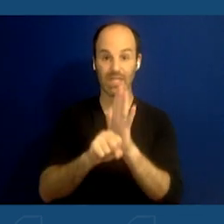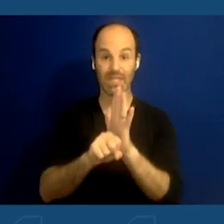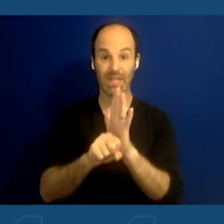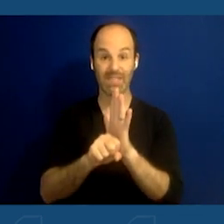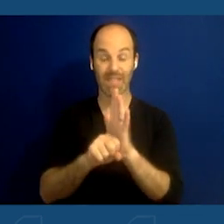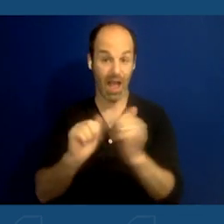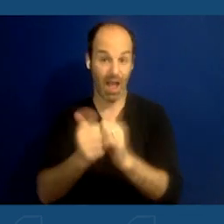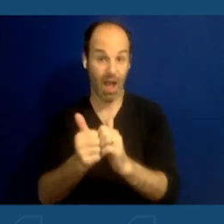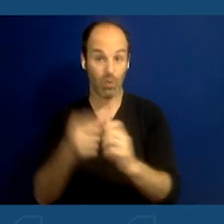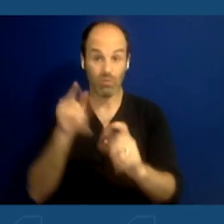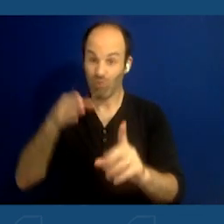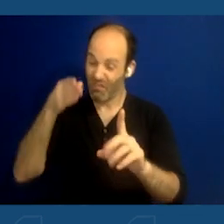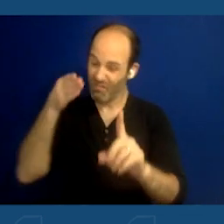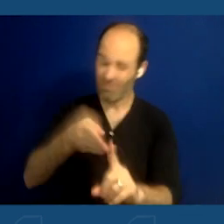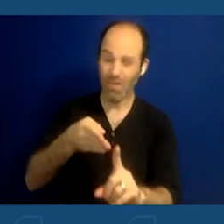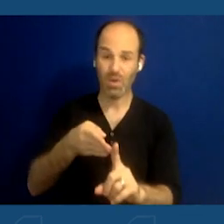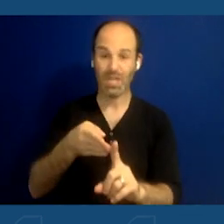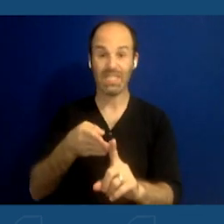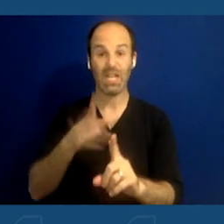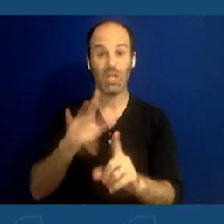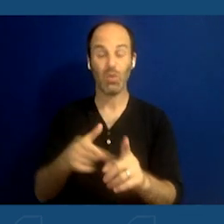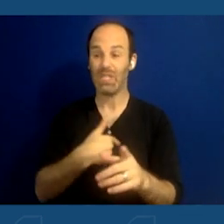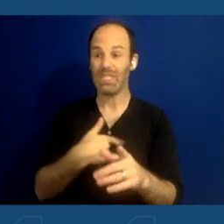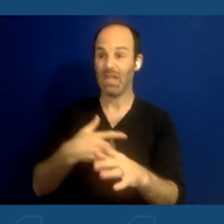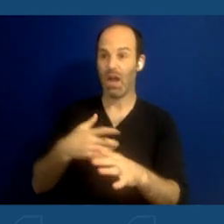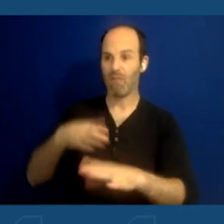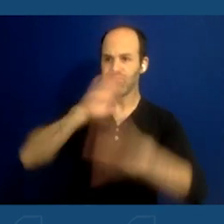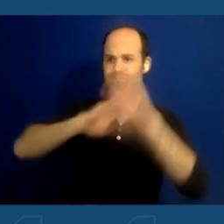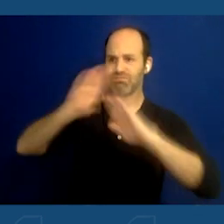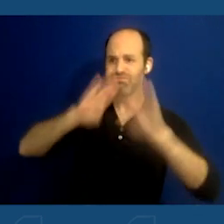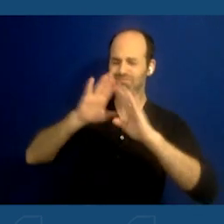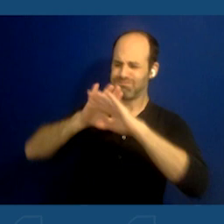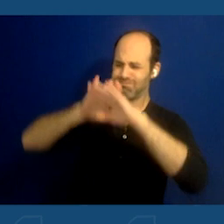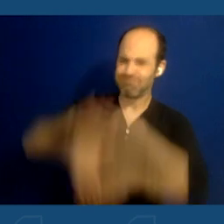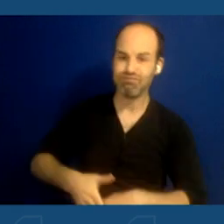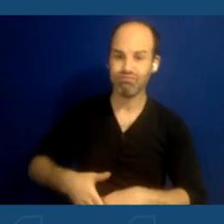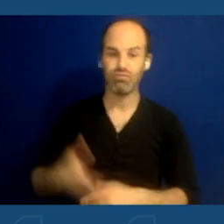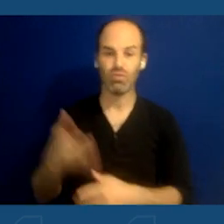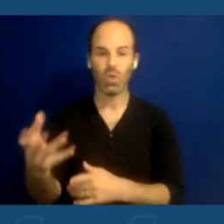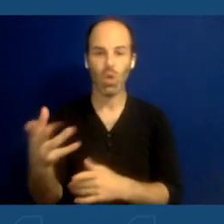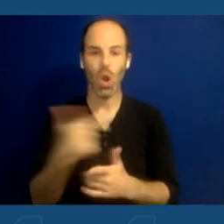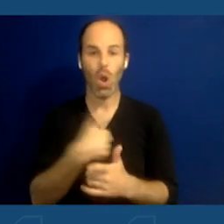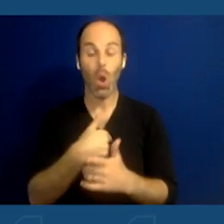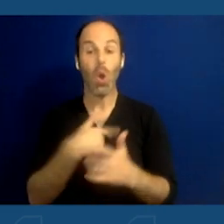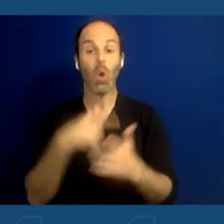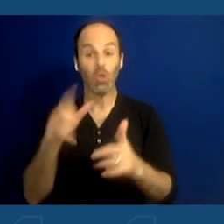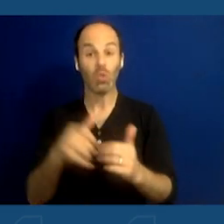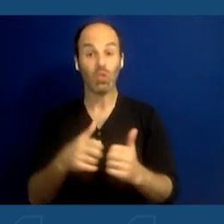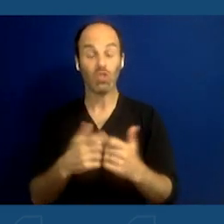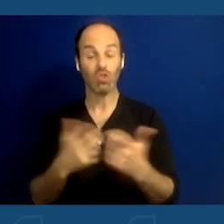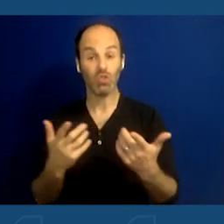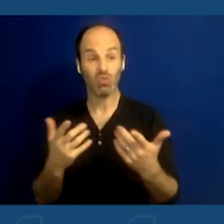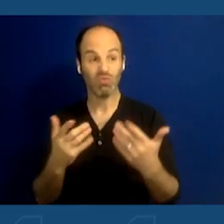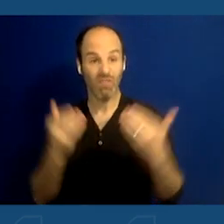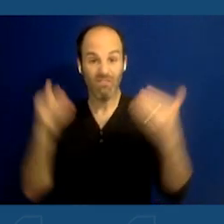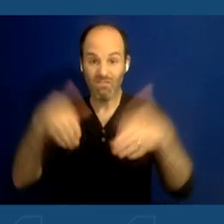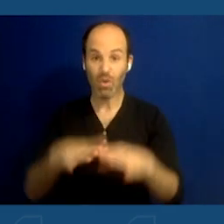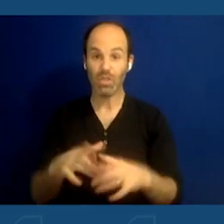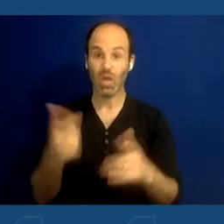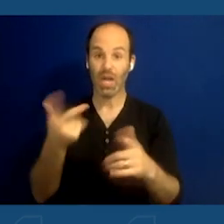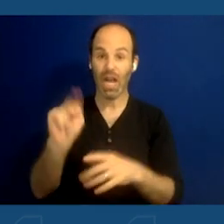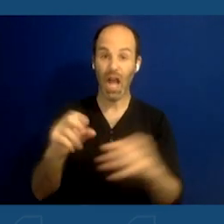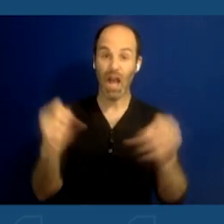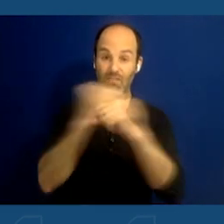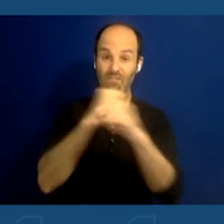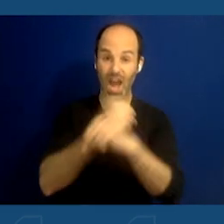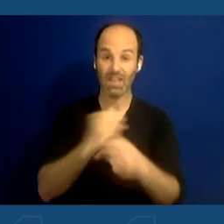opposition. And we have to be more than just at the forefront of the fight on gun violence, because we have to continue this fight every